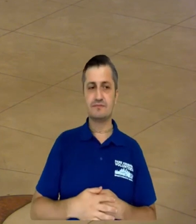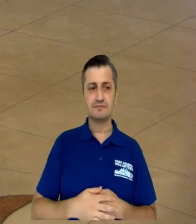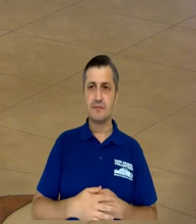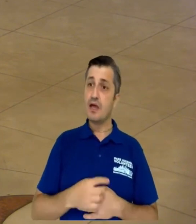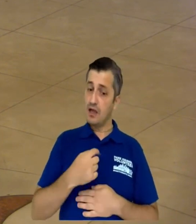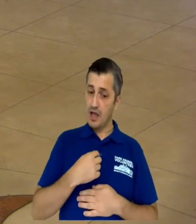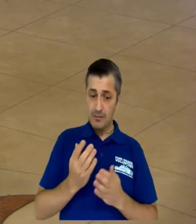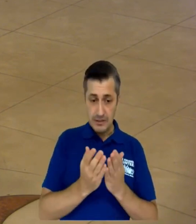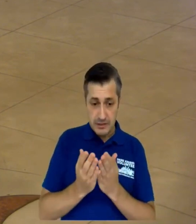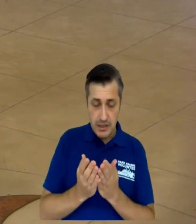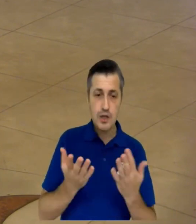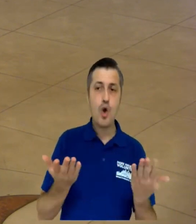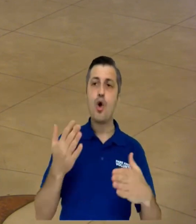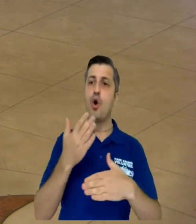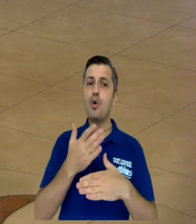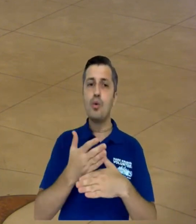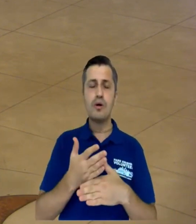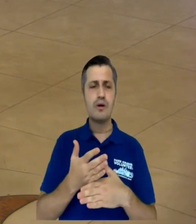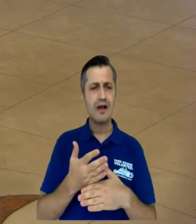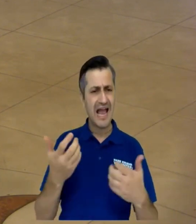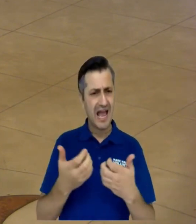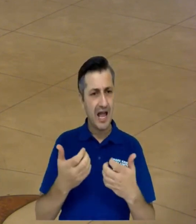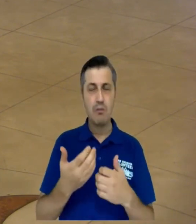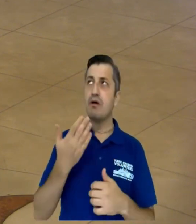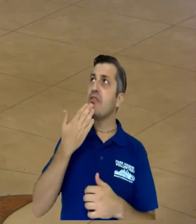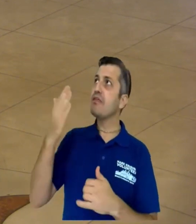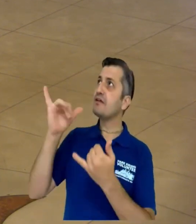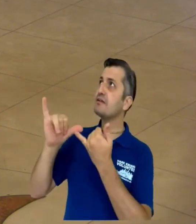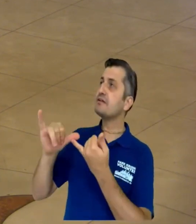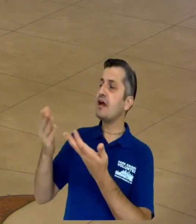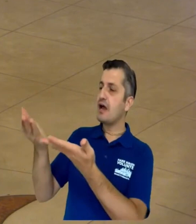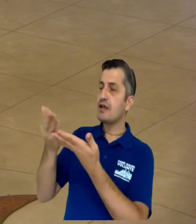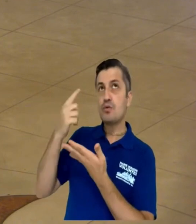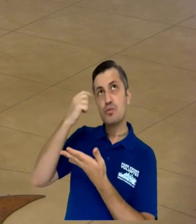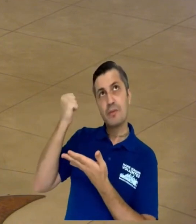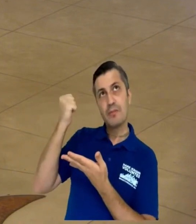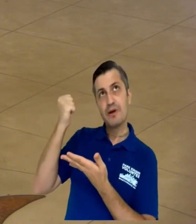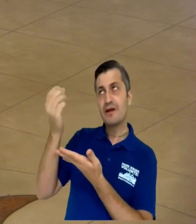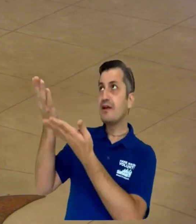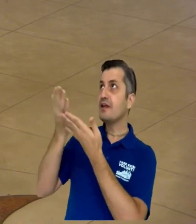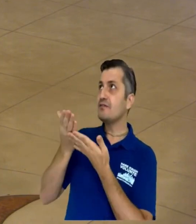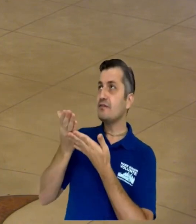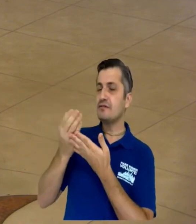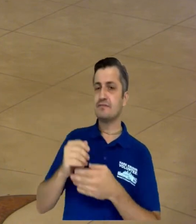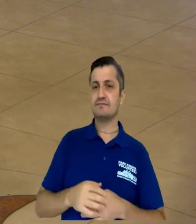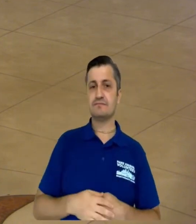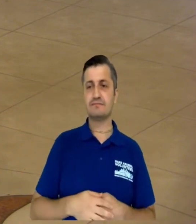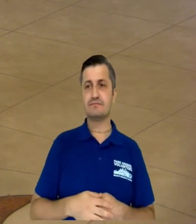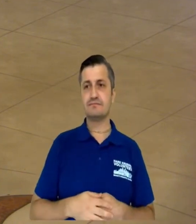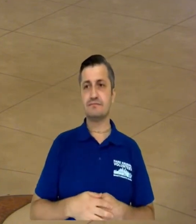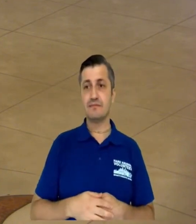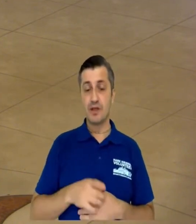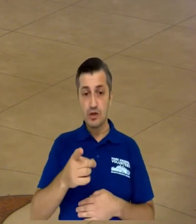because Krishna is giving me the remembrance, And if we do this, we